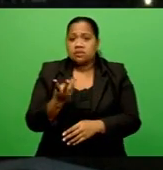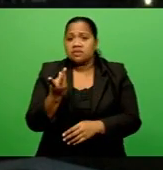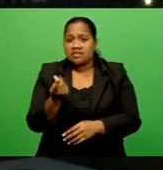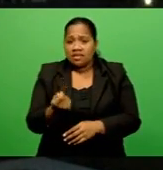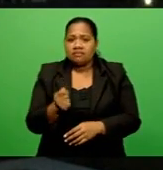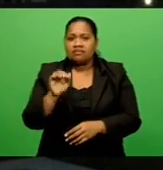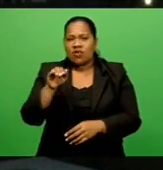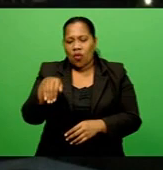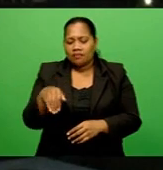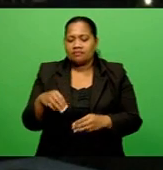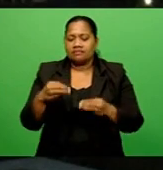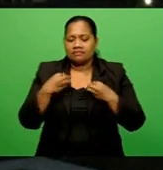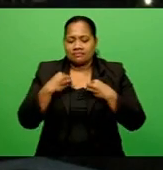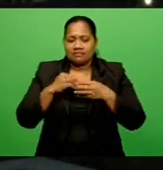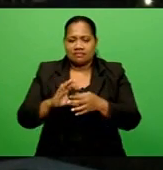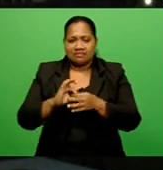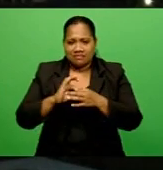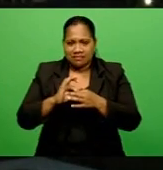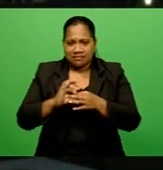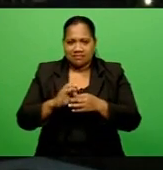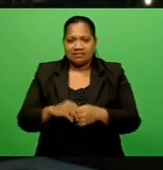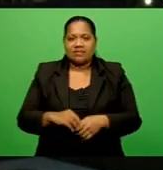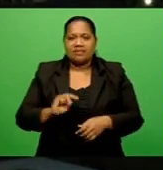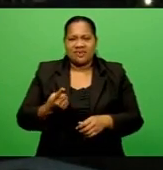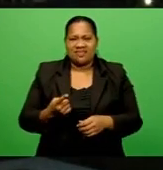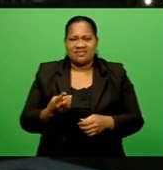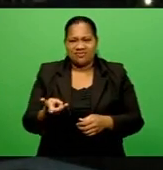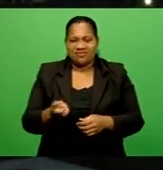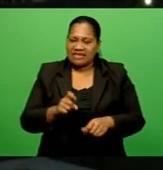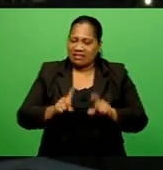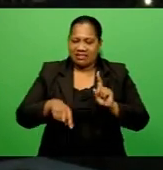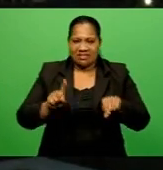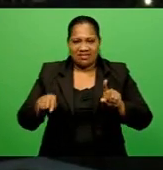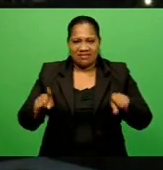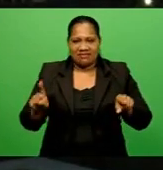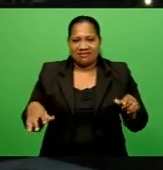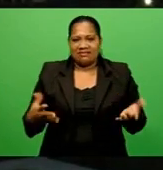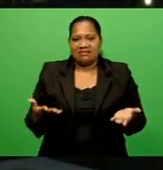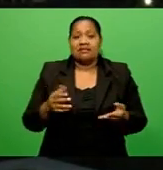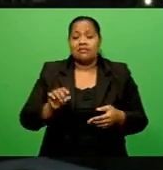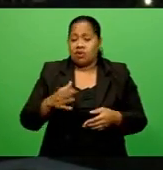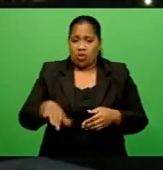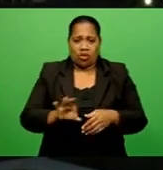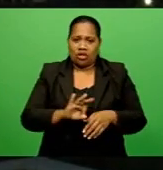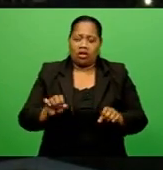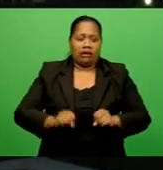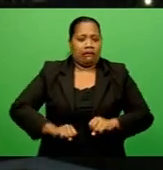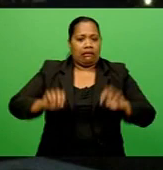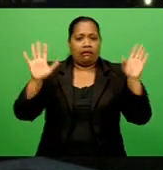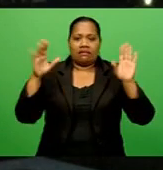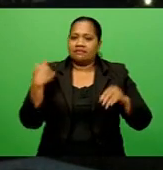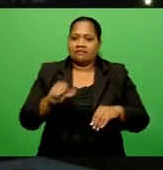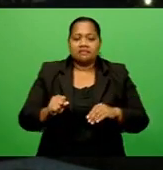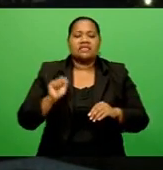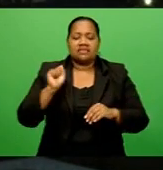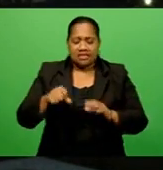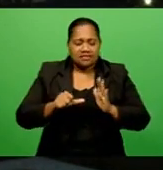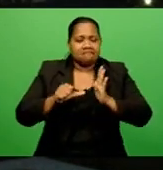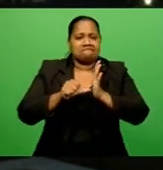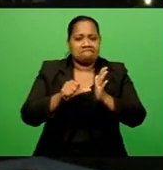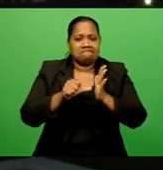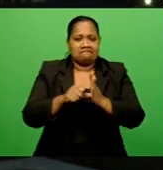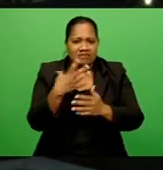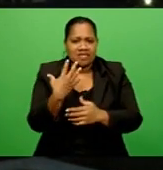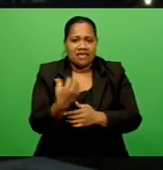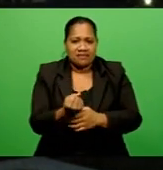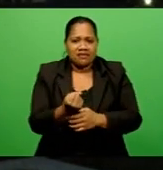home-based businesses with their income fluctuating. However, they're all not giving up, as despite the hardships they're facing,